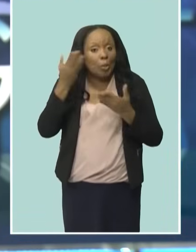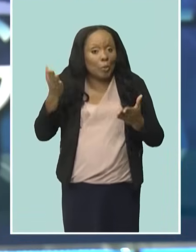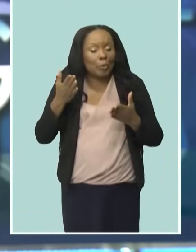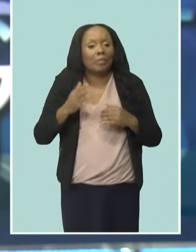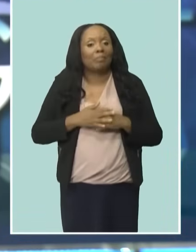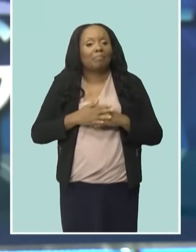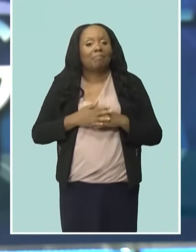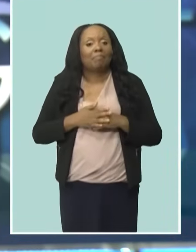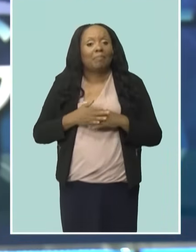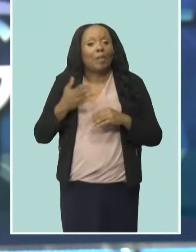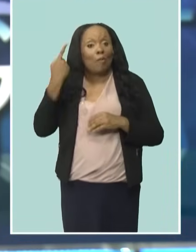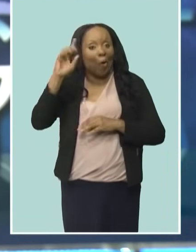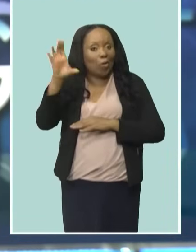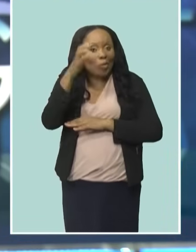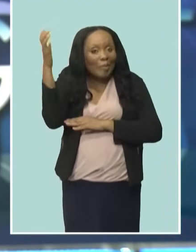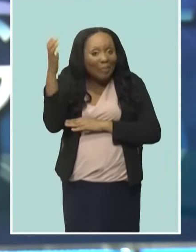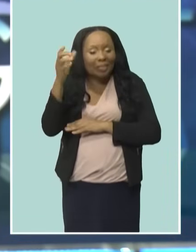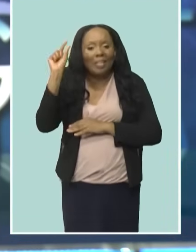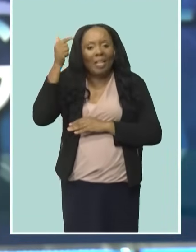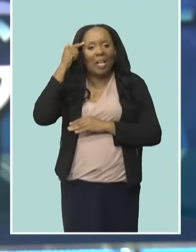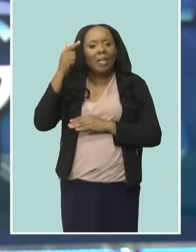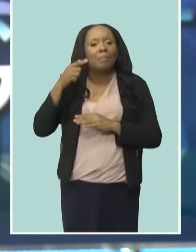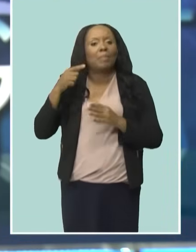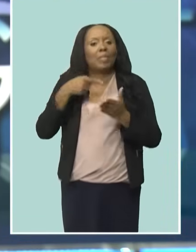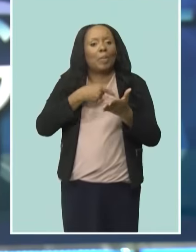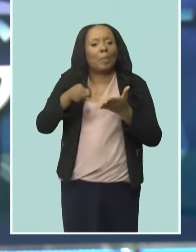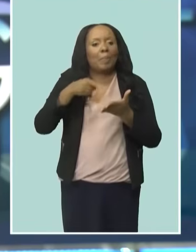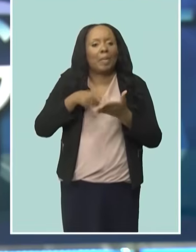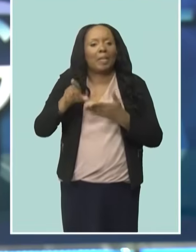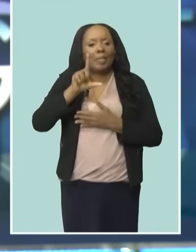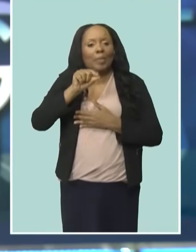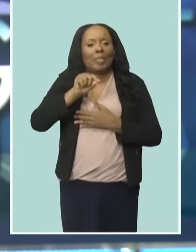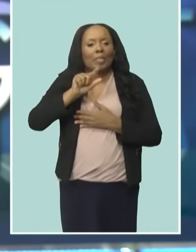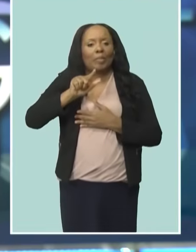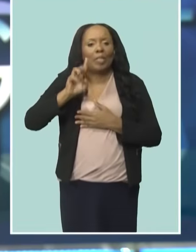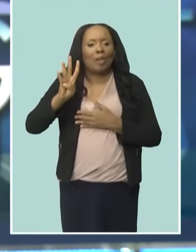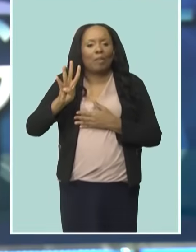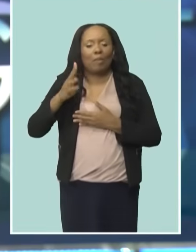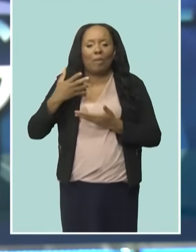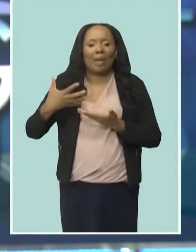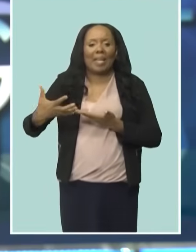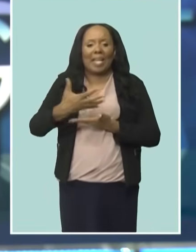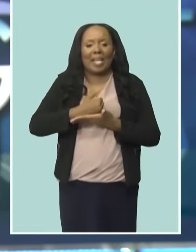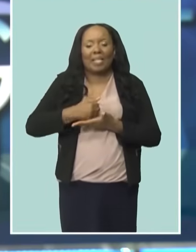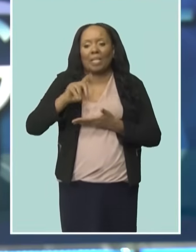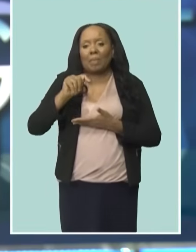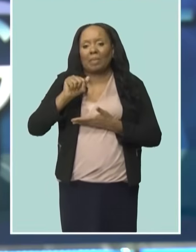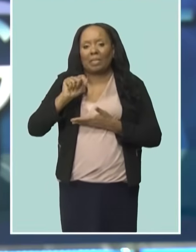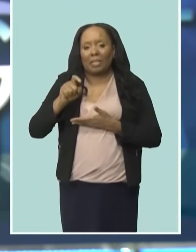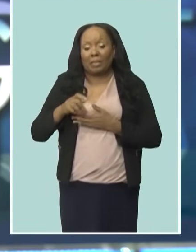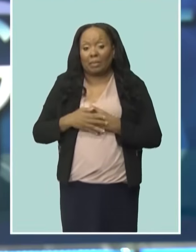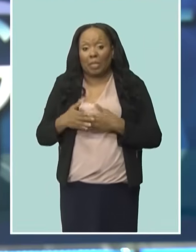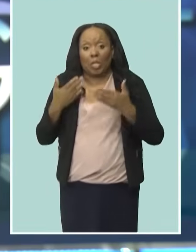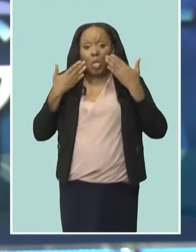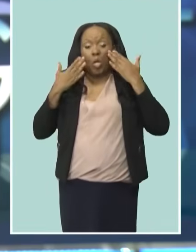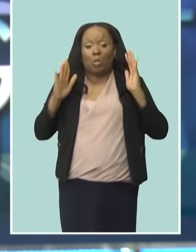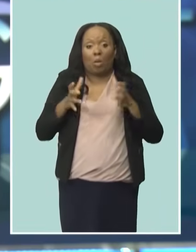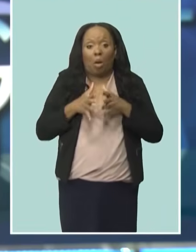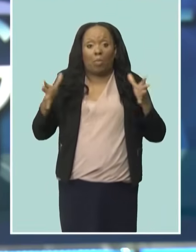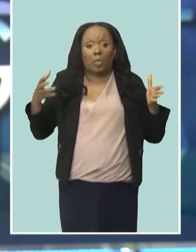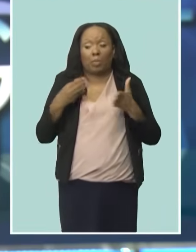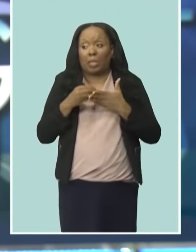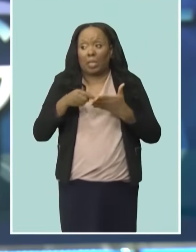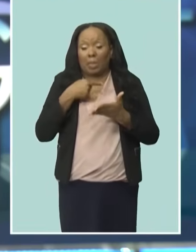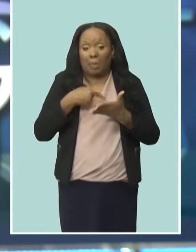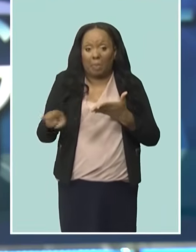started paying out 2024 income tax returns. Now, while unable to say exactly how much money has been paid out since the process